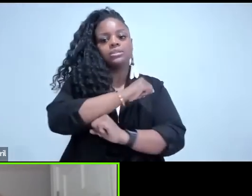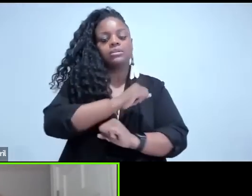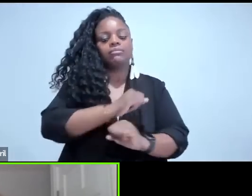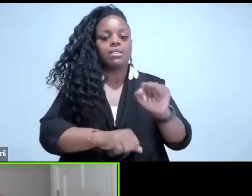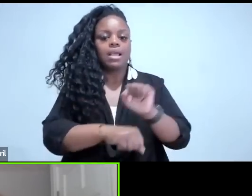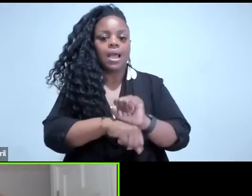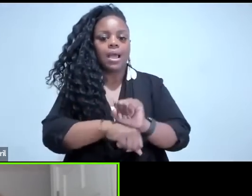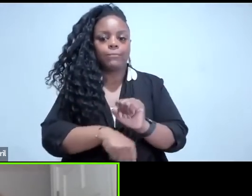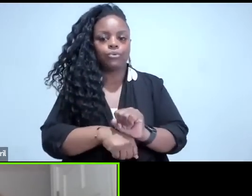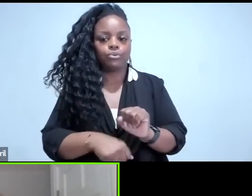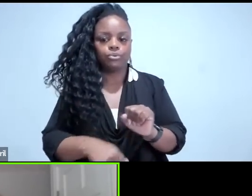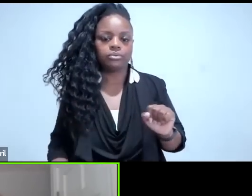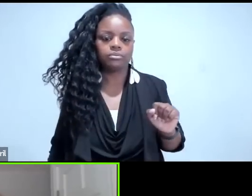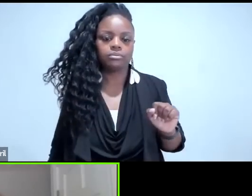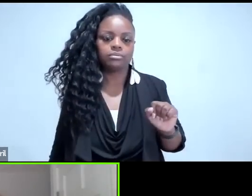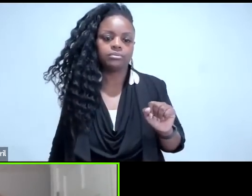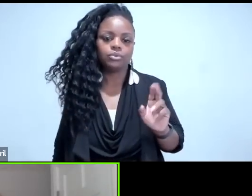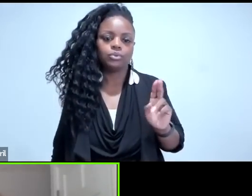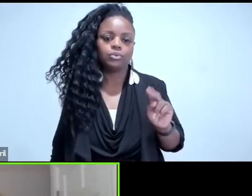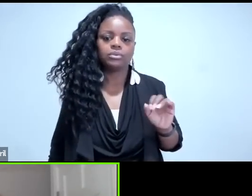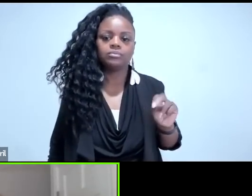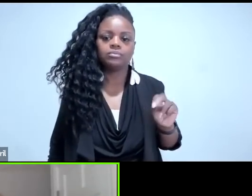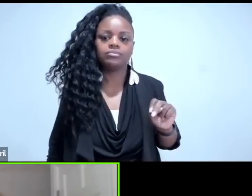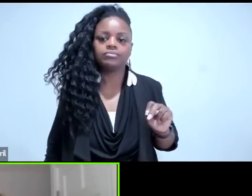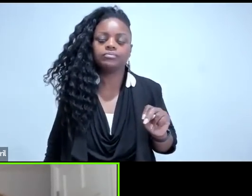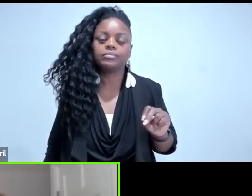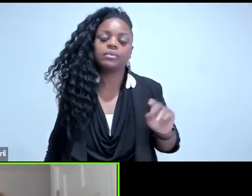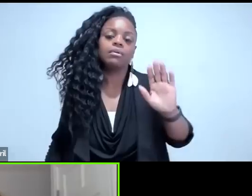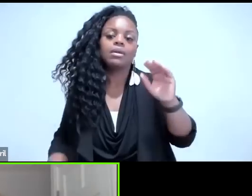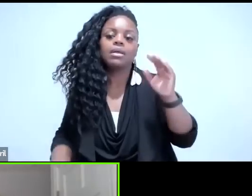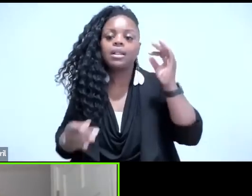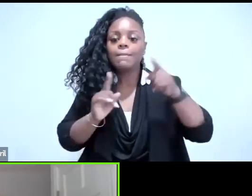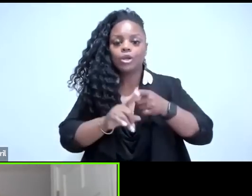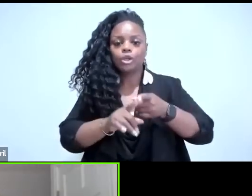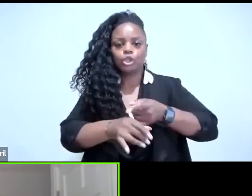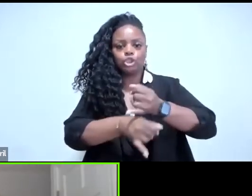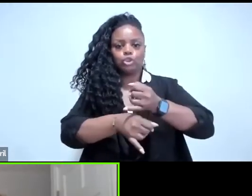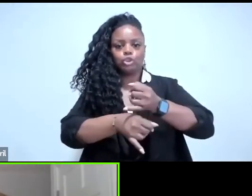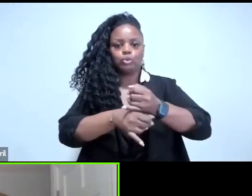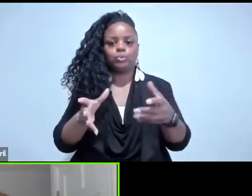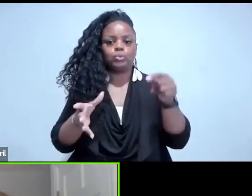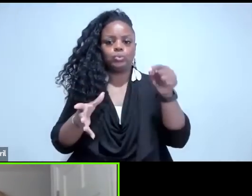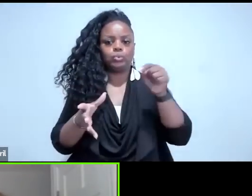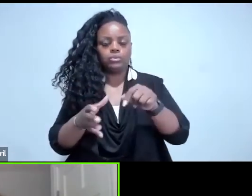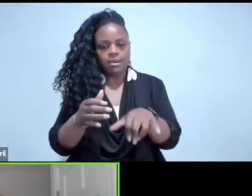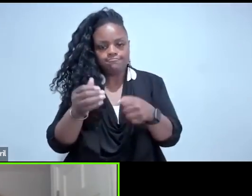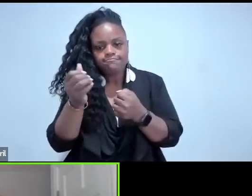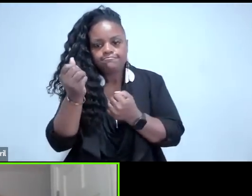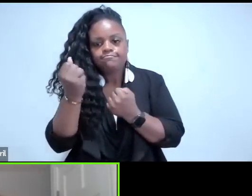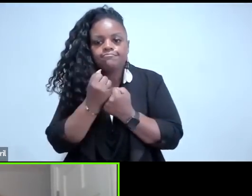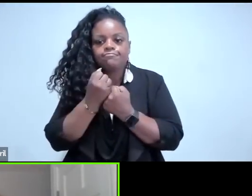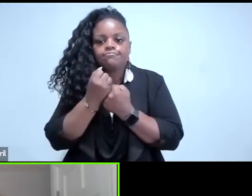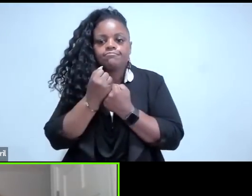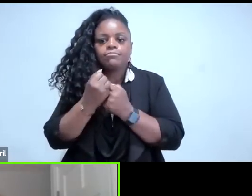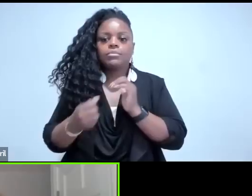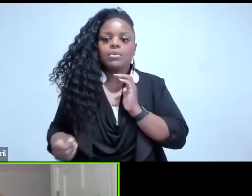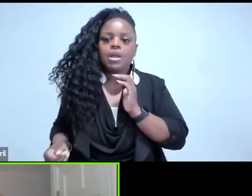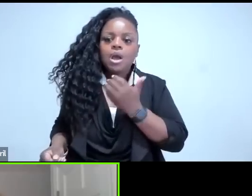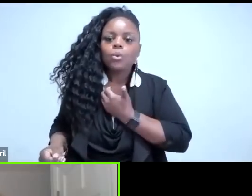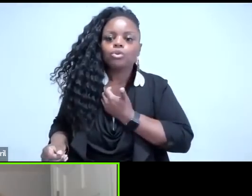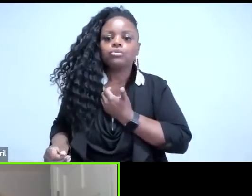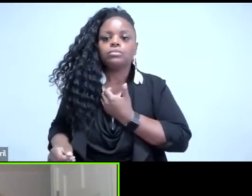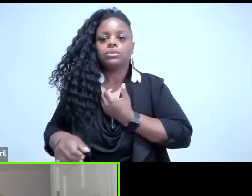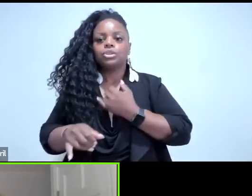to protect our union and to protect it from the threats that, let's face it, in the American